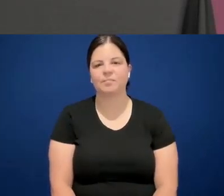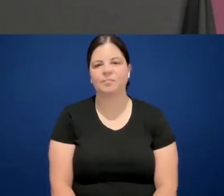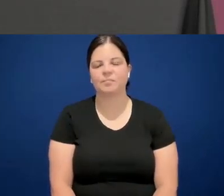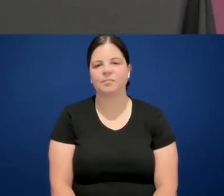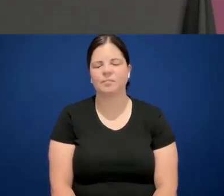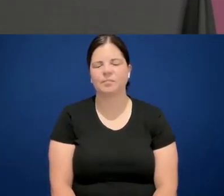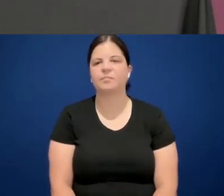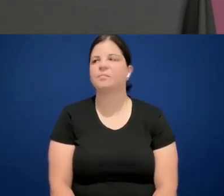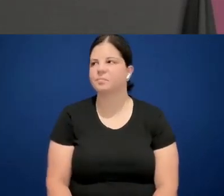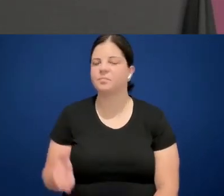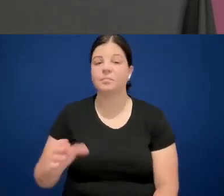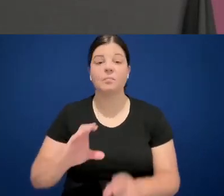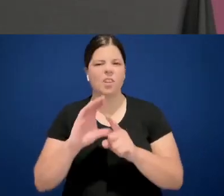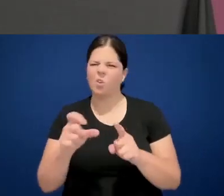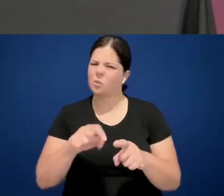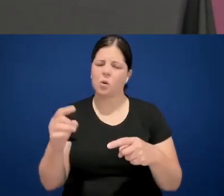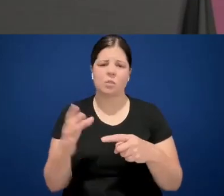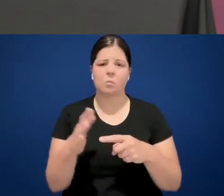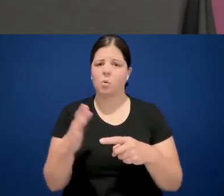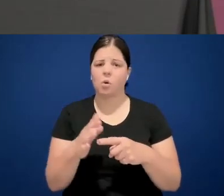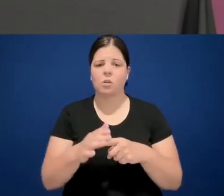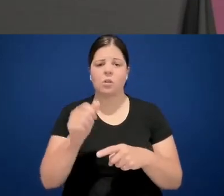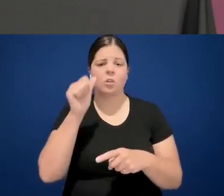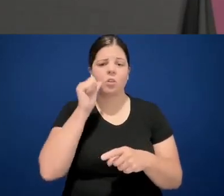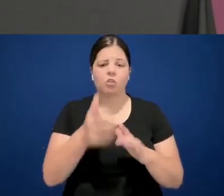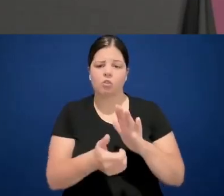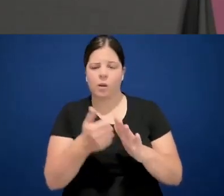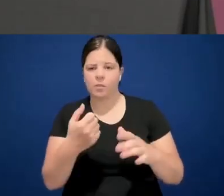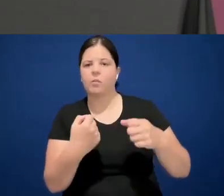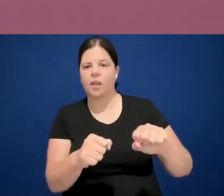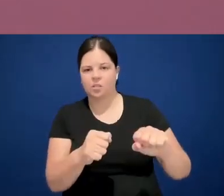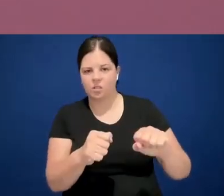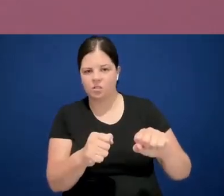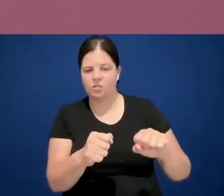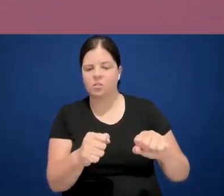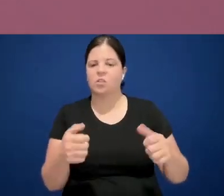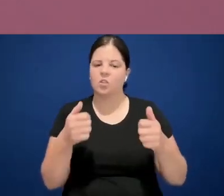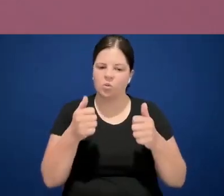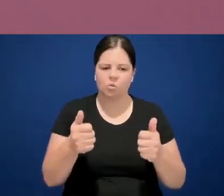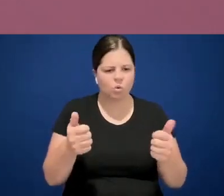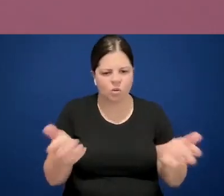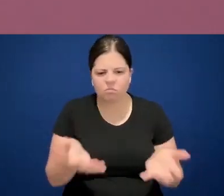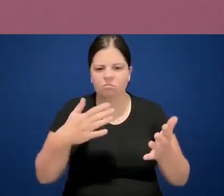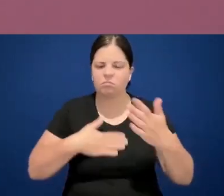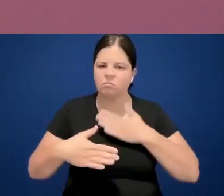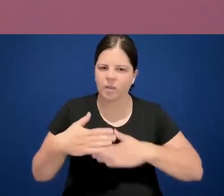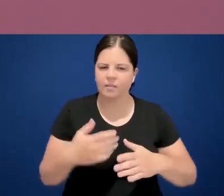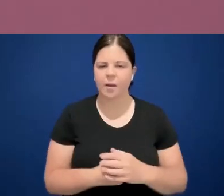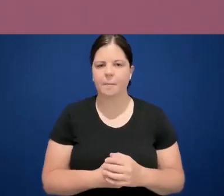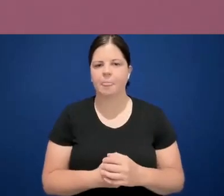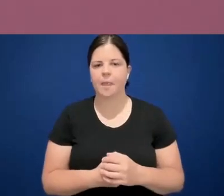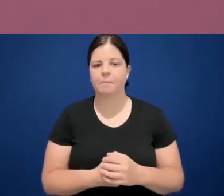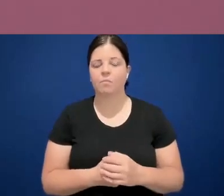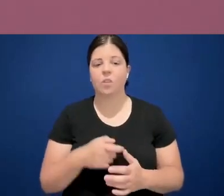Culture is probably the most important part of corruption prevention. It's what drives good conduct. You do not want to be